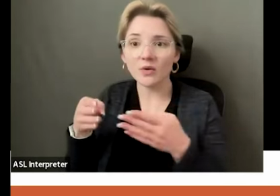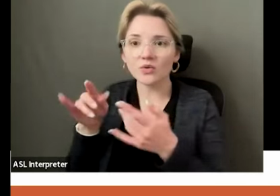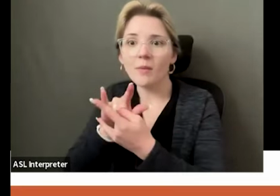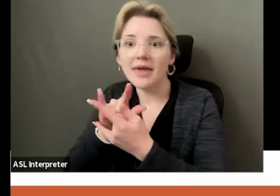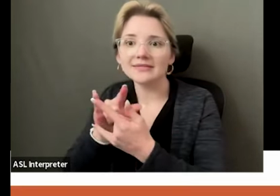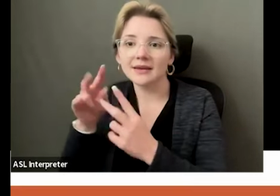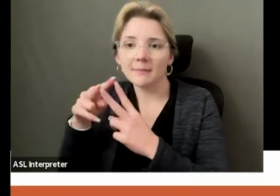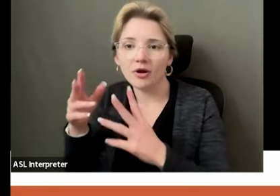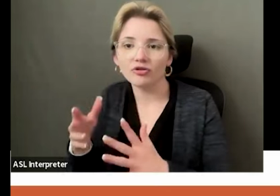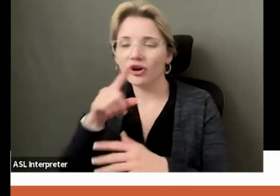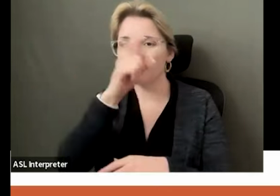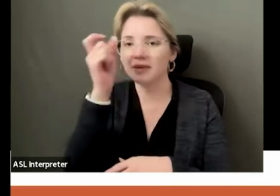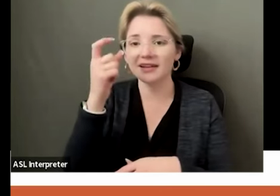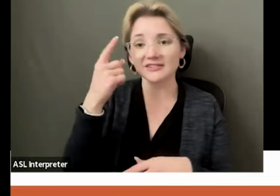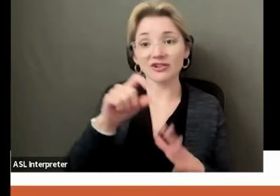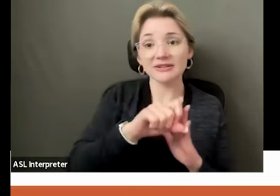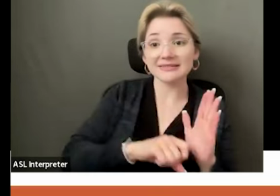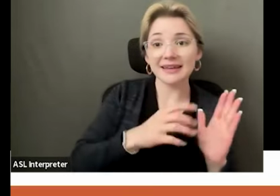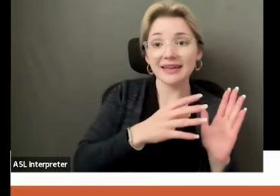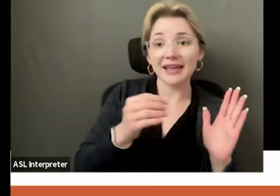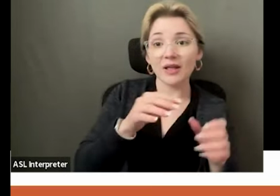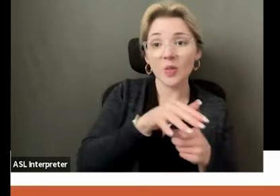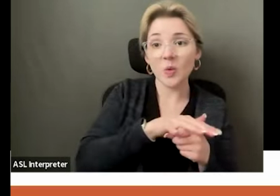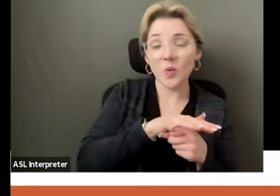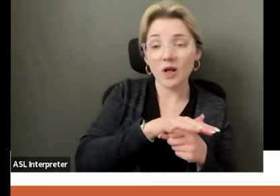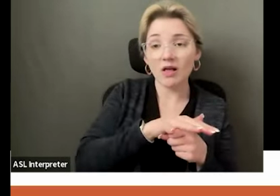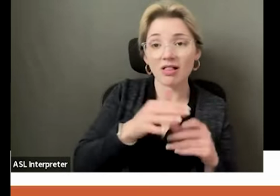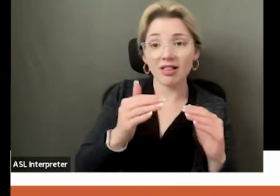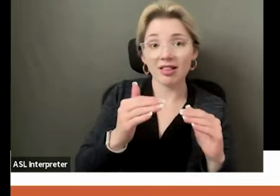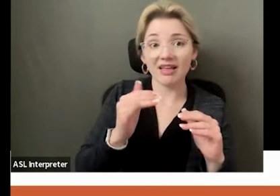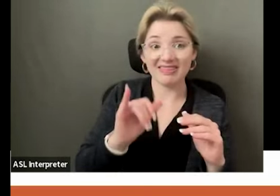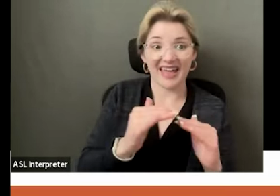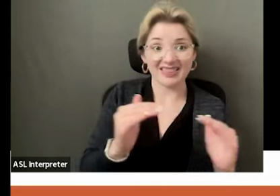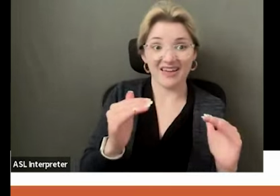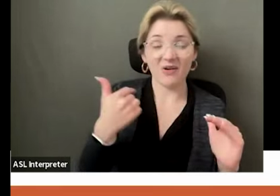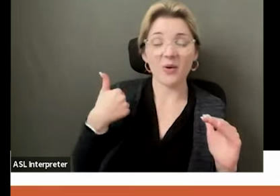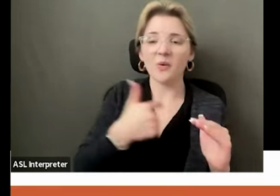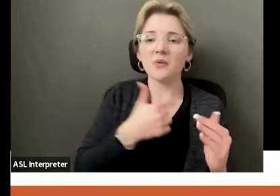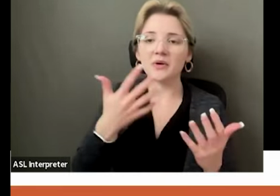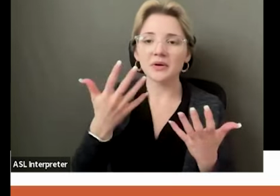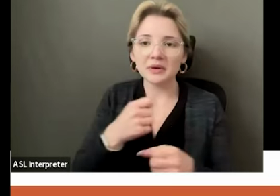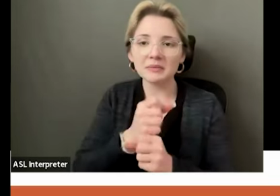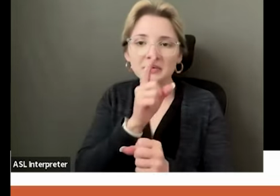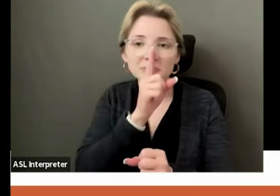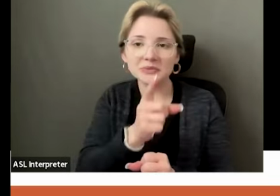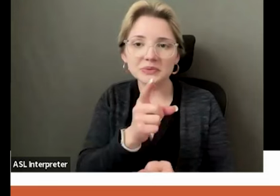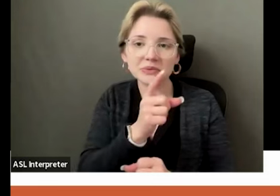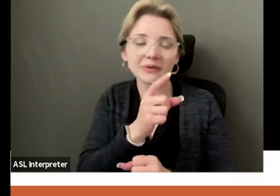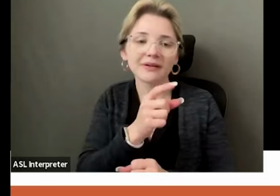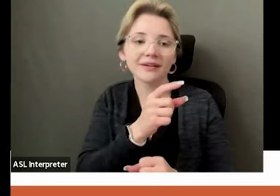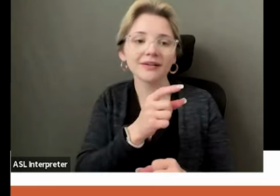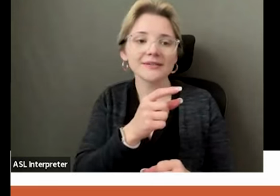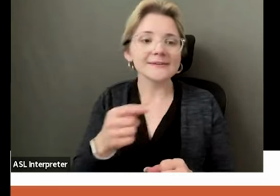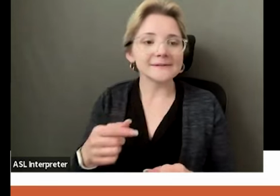on like state and local levels. So depending on what survivors you are working with are